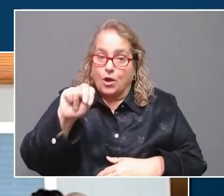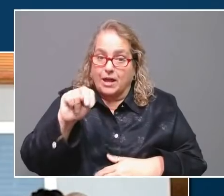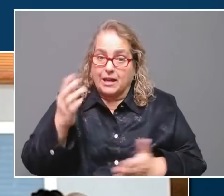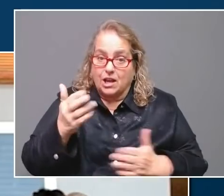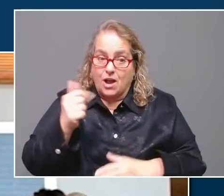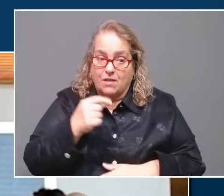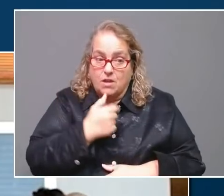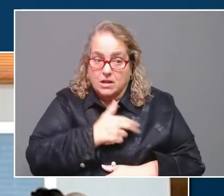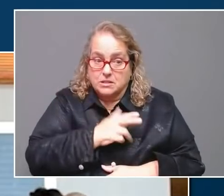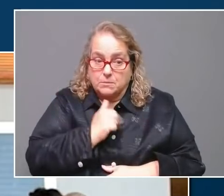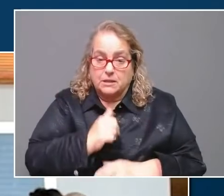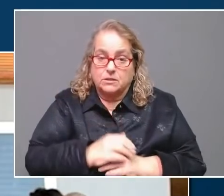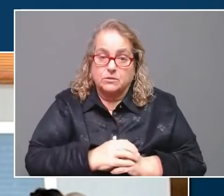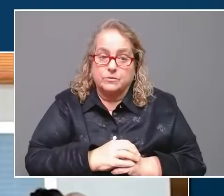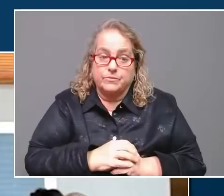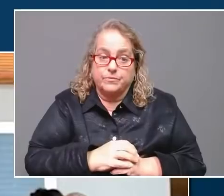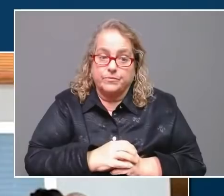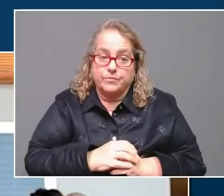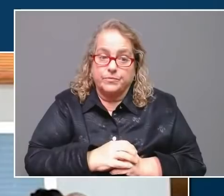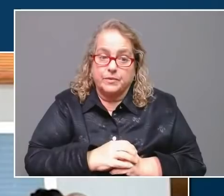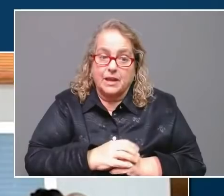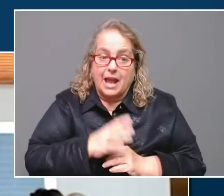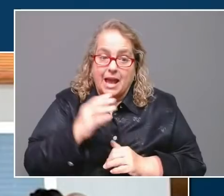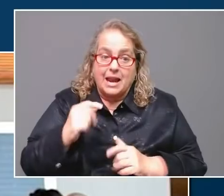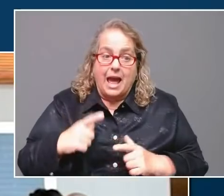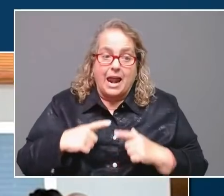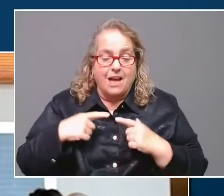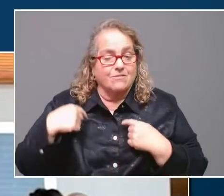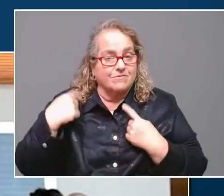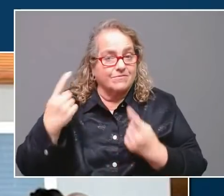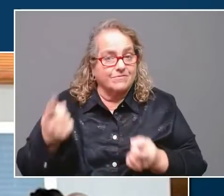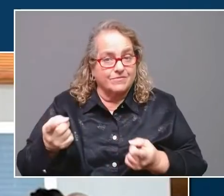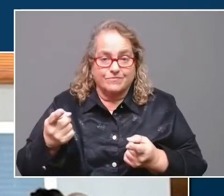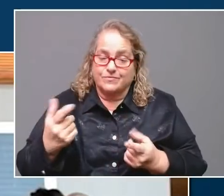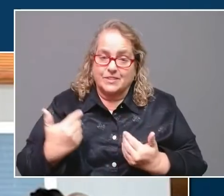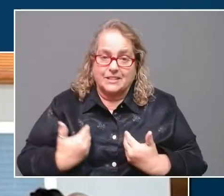and a lifelong resident of Pineville.